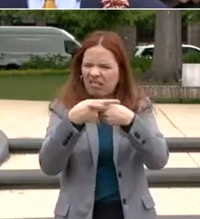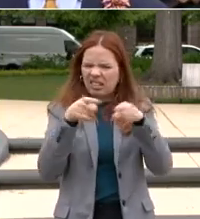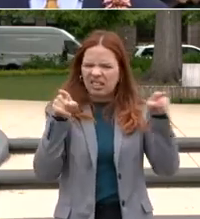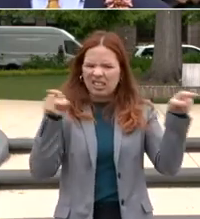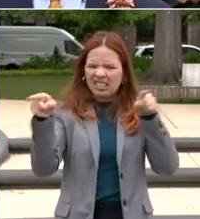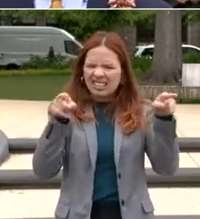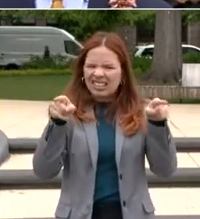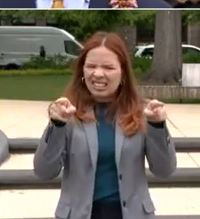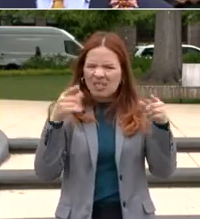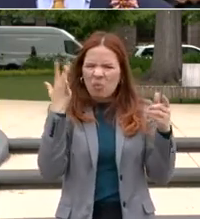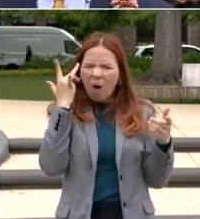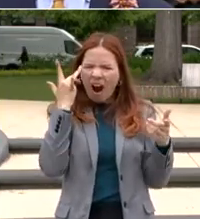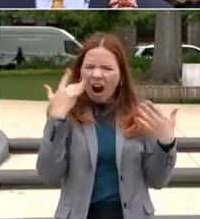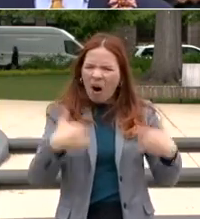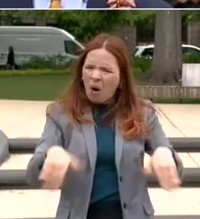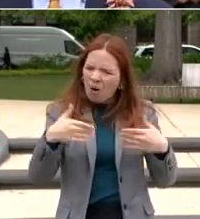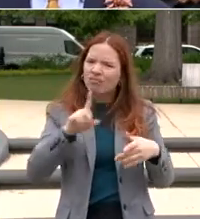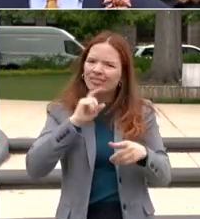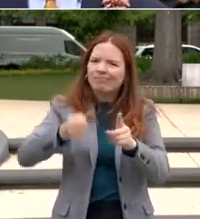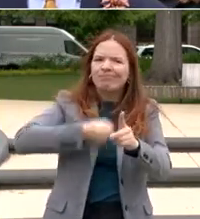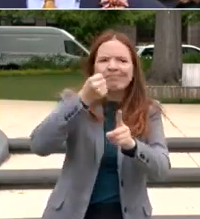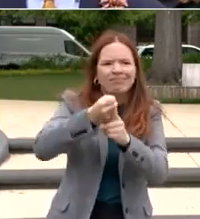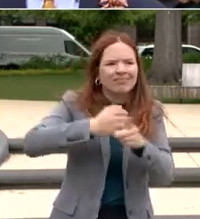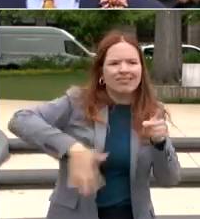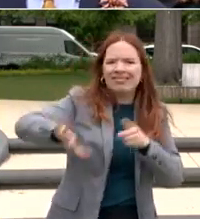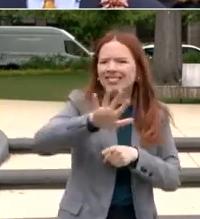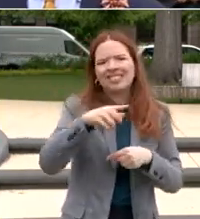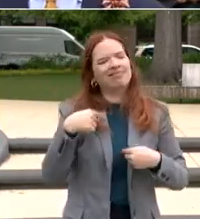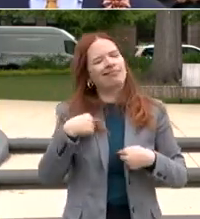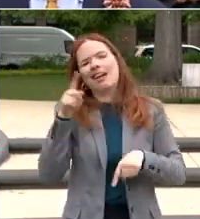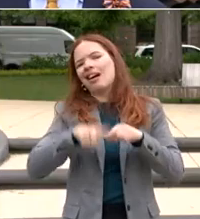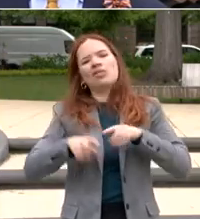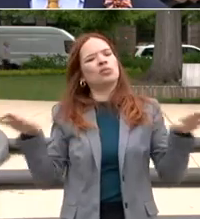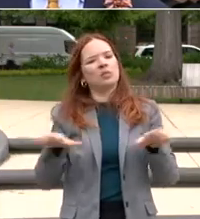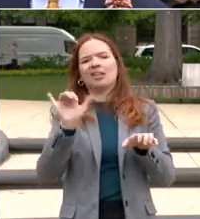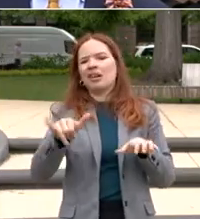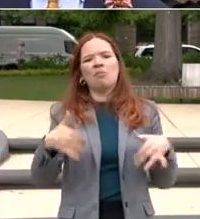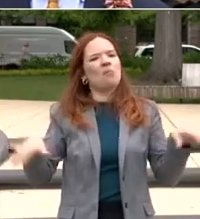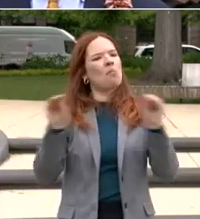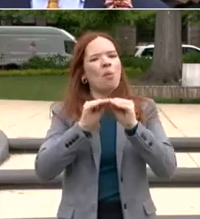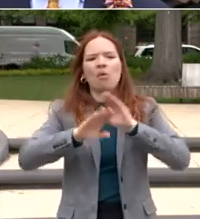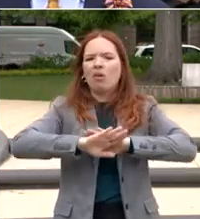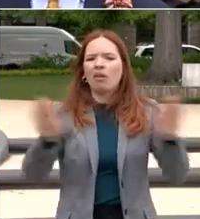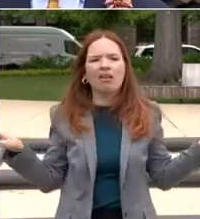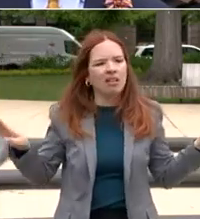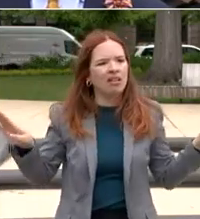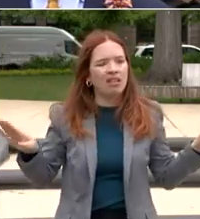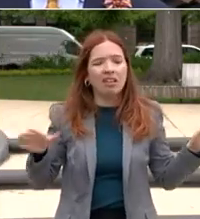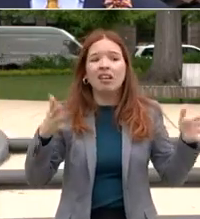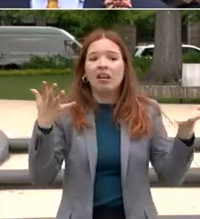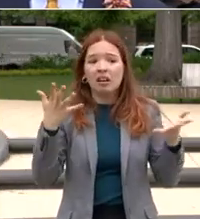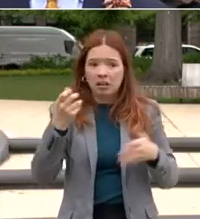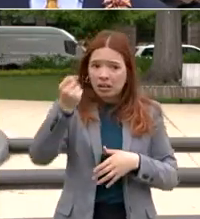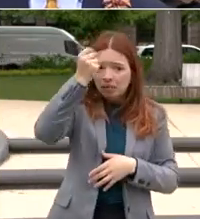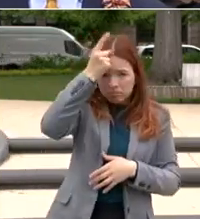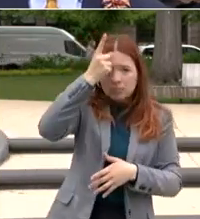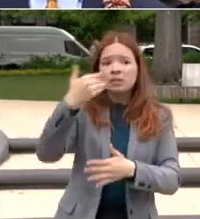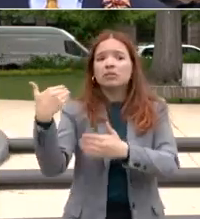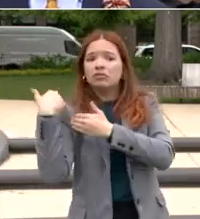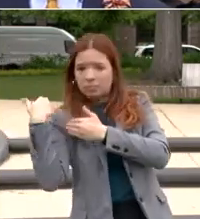to take our comeback seriously. So you can count on me to oppose and oppose vigorously